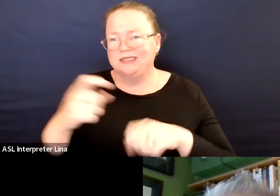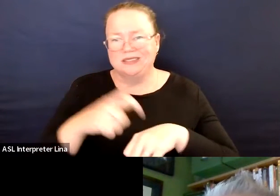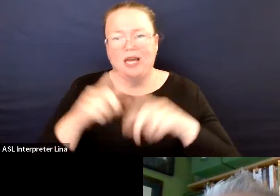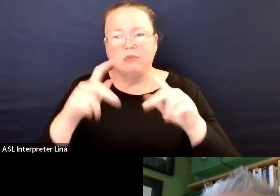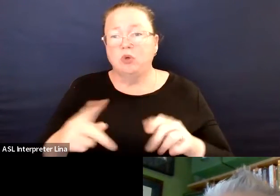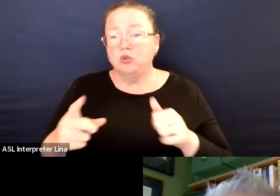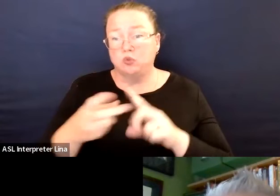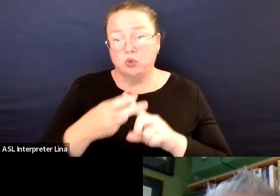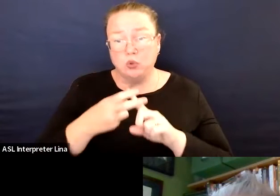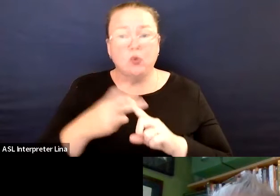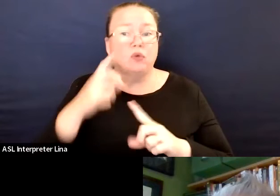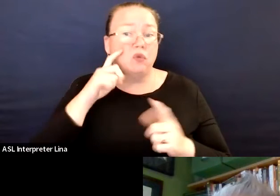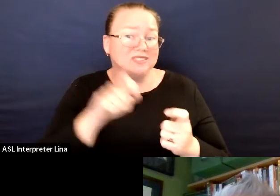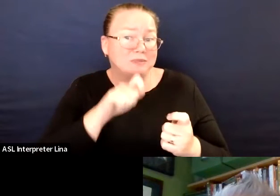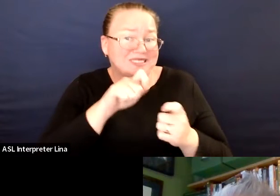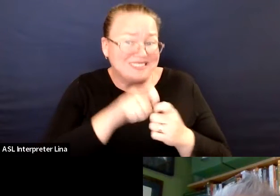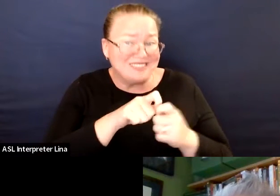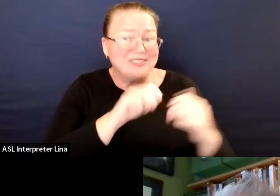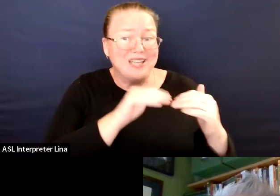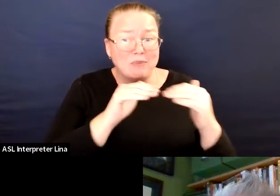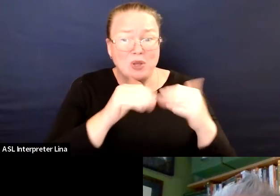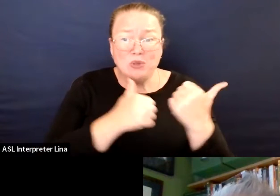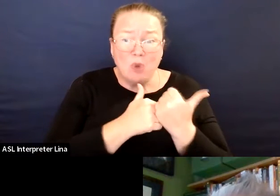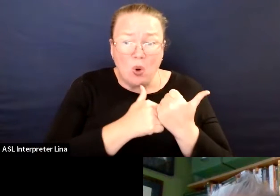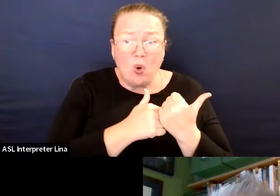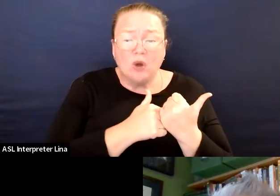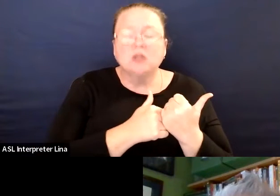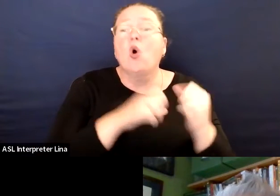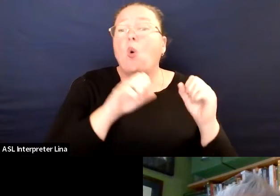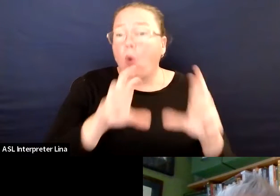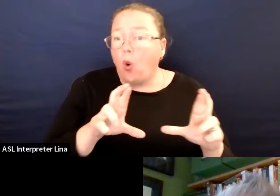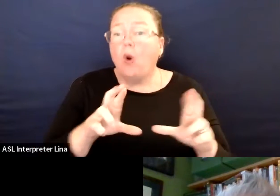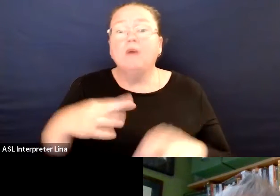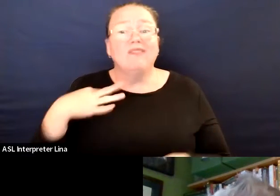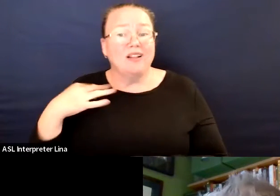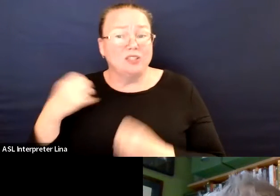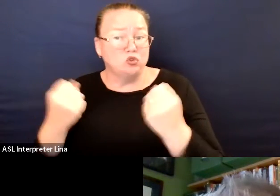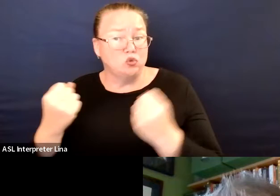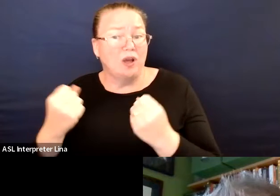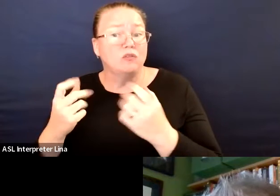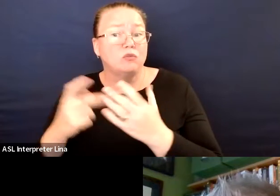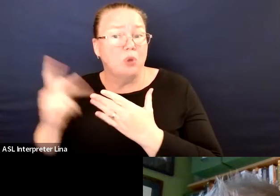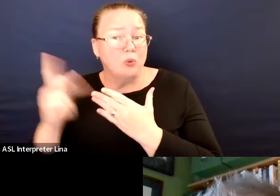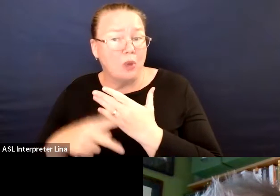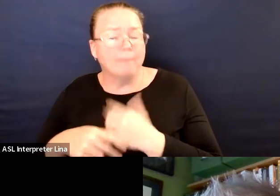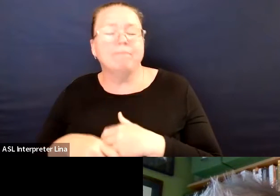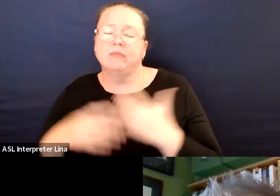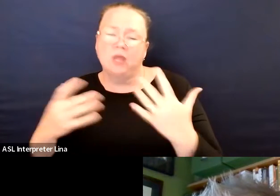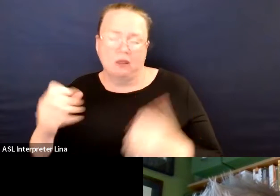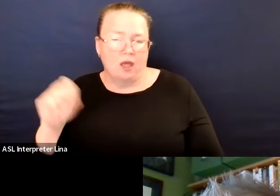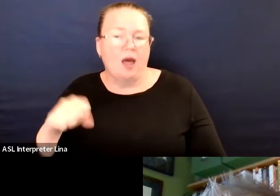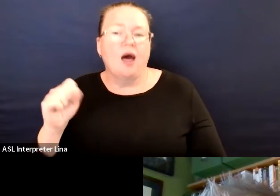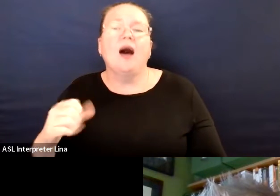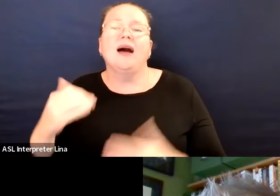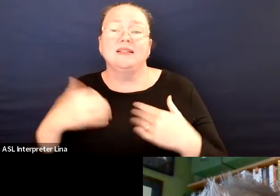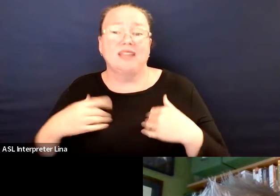it be for specifically for peer support or for our volunteer driver program, yeah, we have an